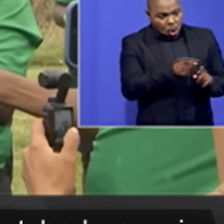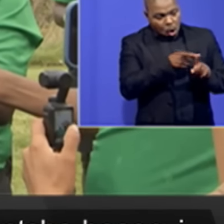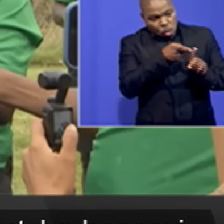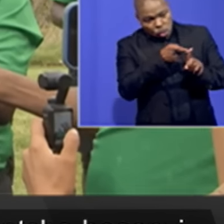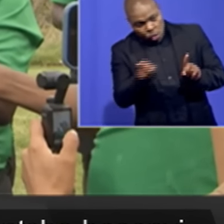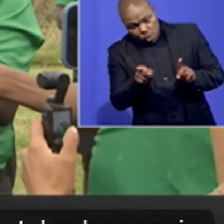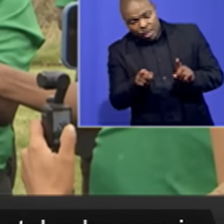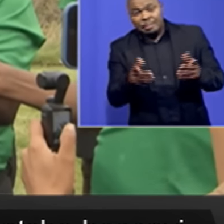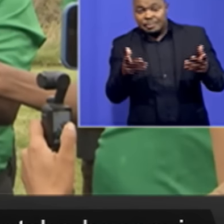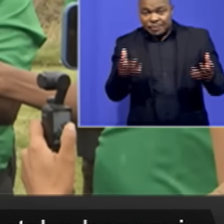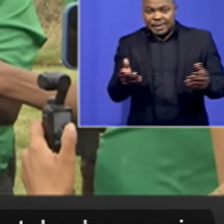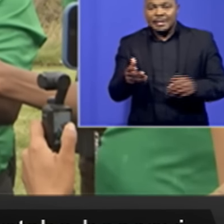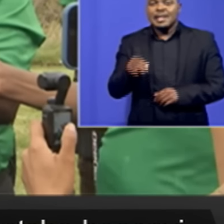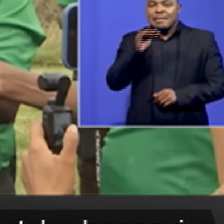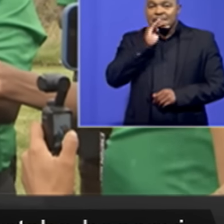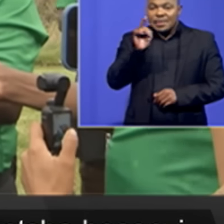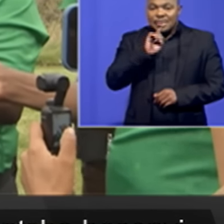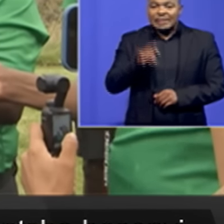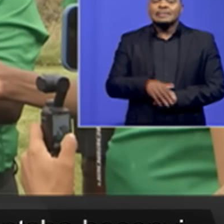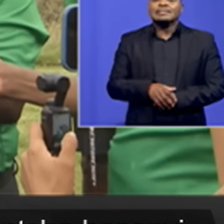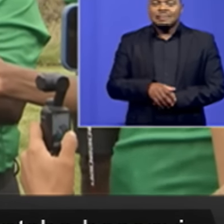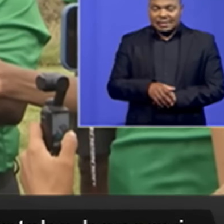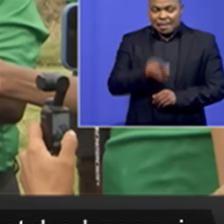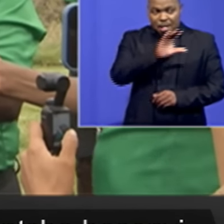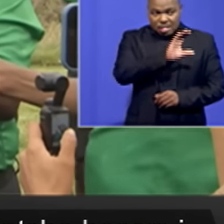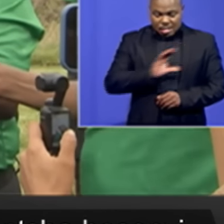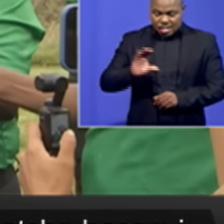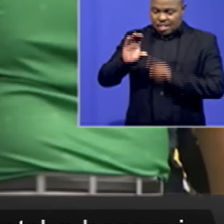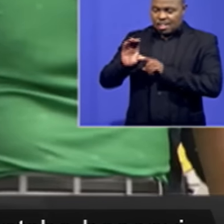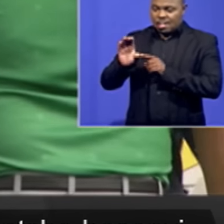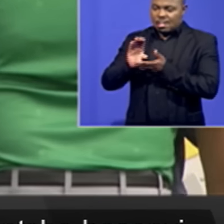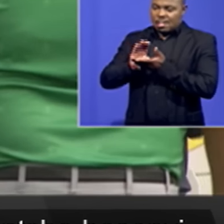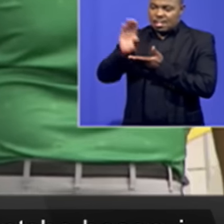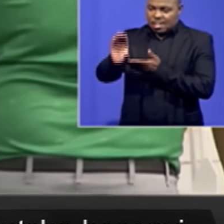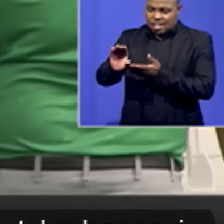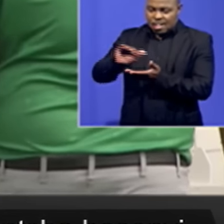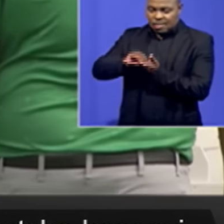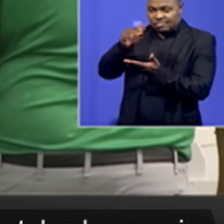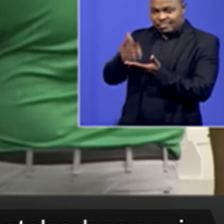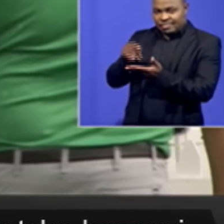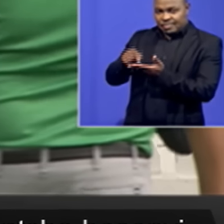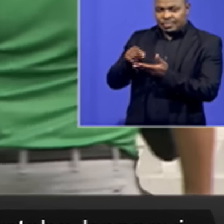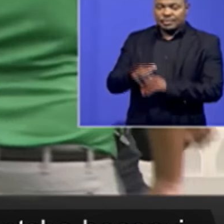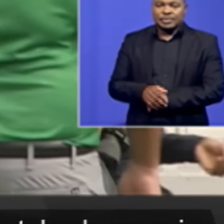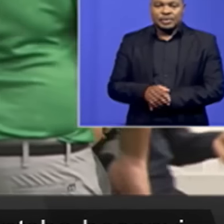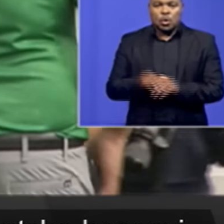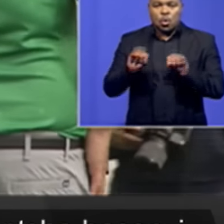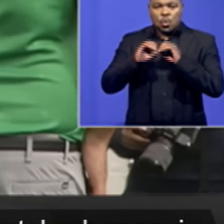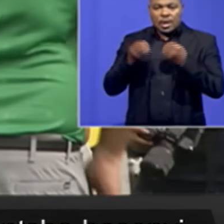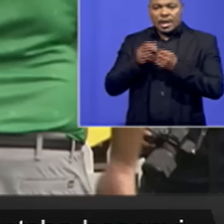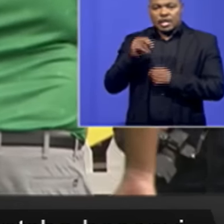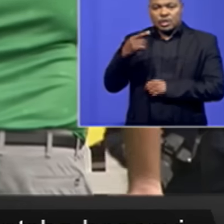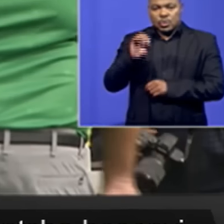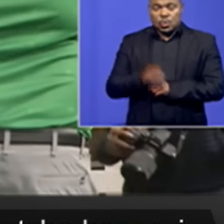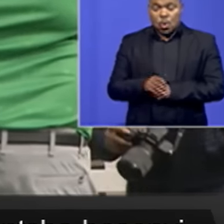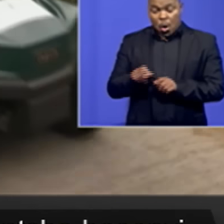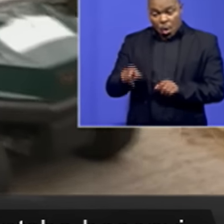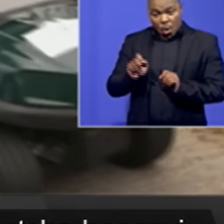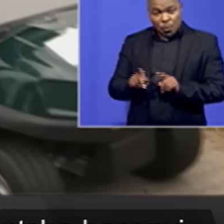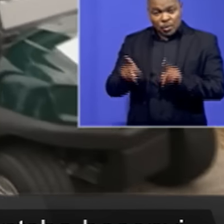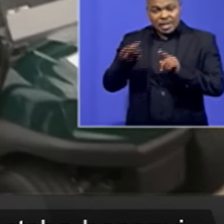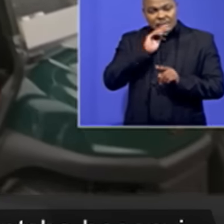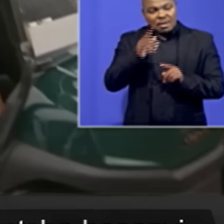ball, it is going to contribute to that charity. Moletlo o gape o nepile go tlhola monyetla magareng ga baetapele